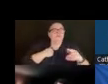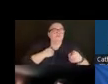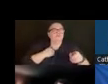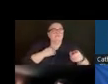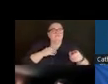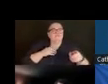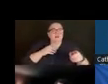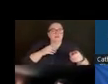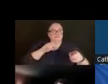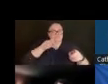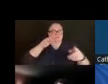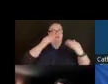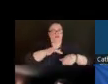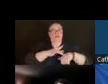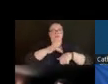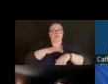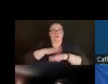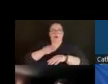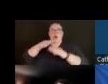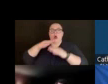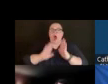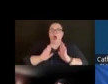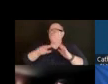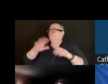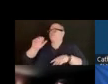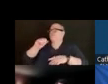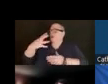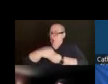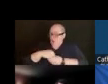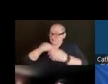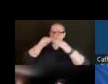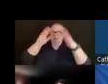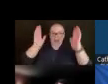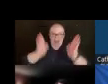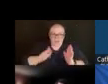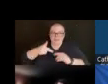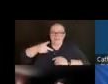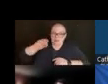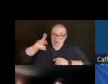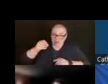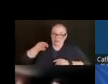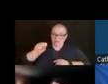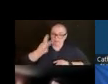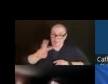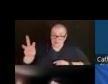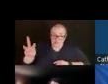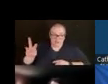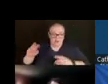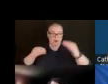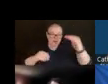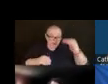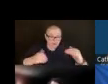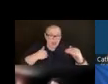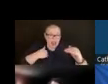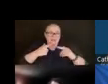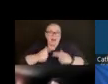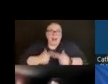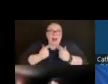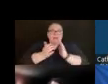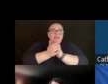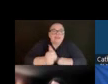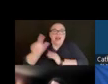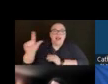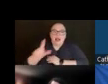channel, which will walk people through skills like loading and unloading a dishwasher, using a washer and dryer, some